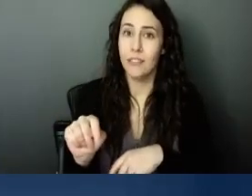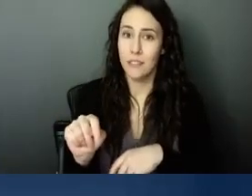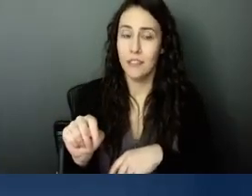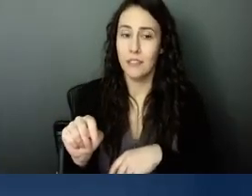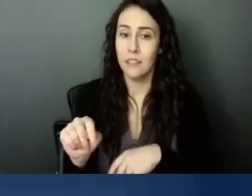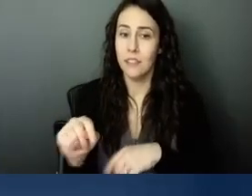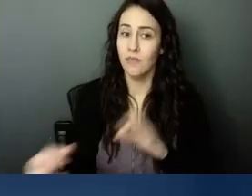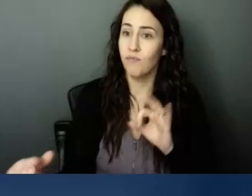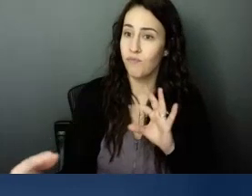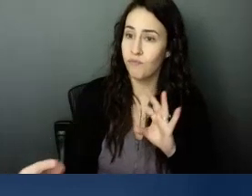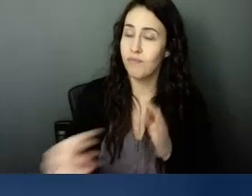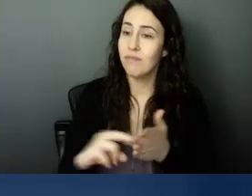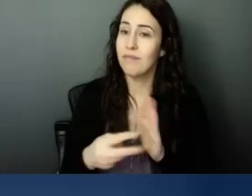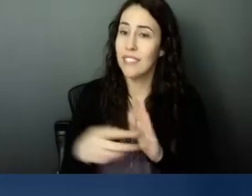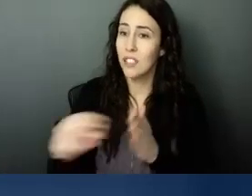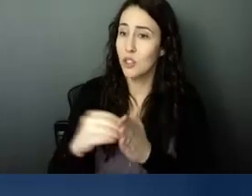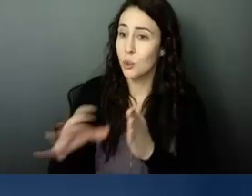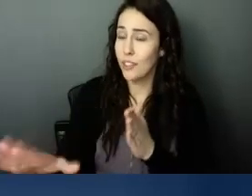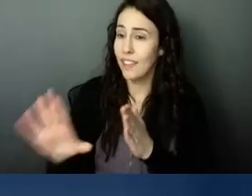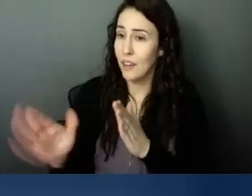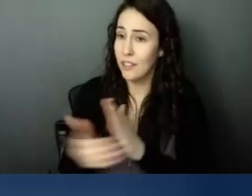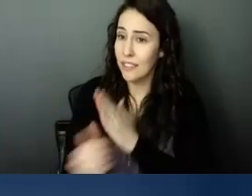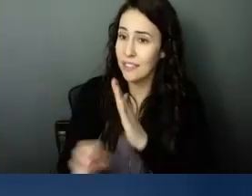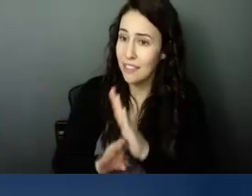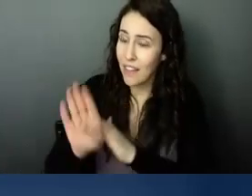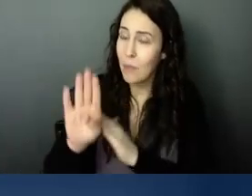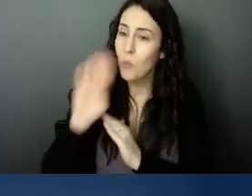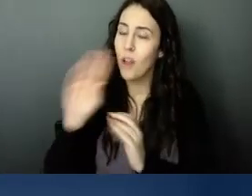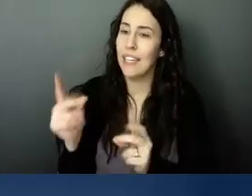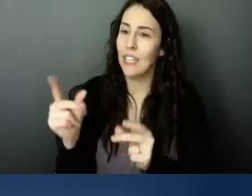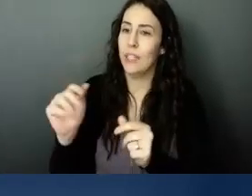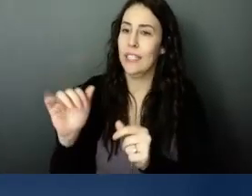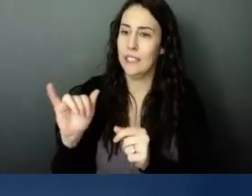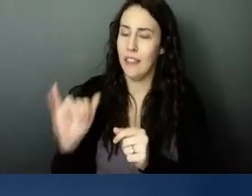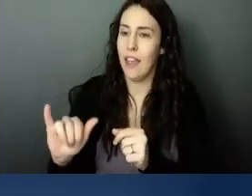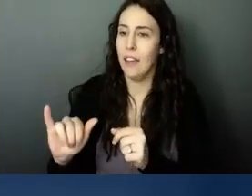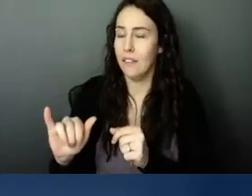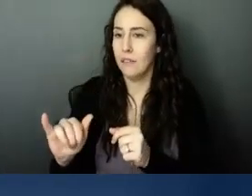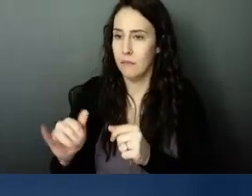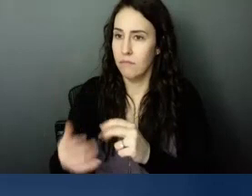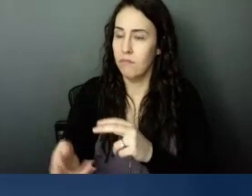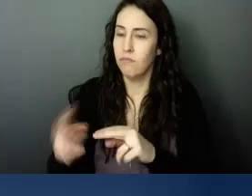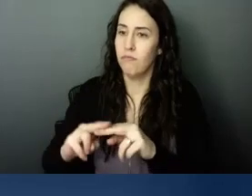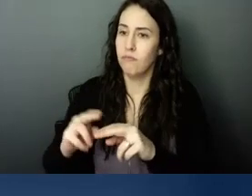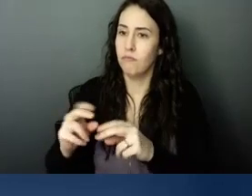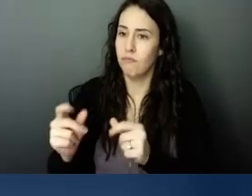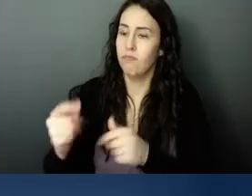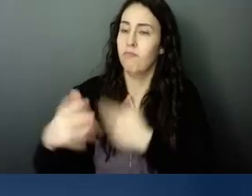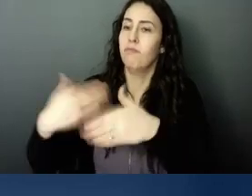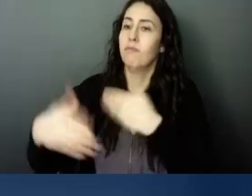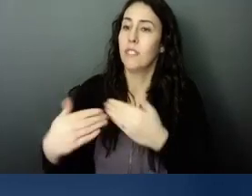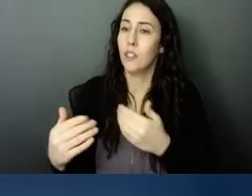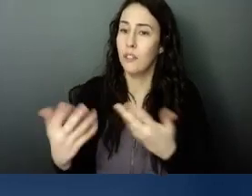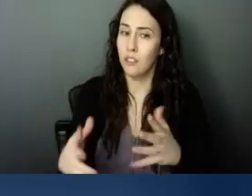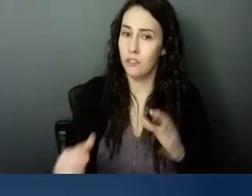students can develop their skills. So allowing them to really get feedback from somebody who's been there,